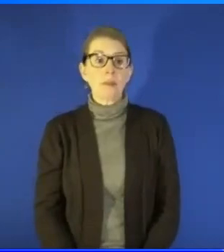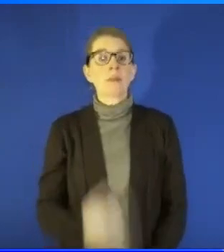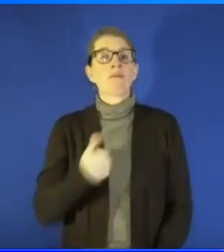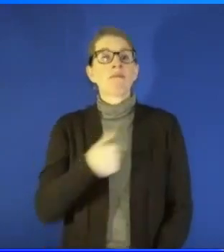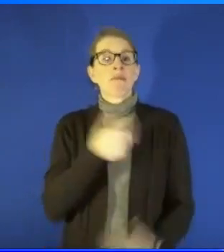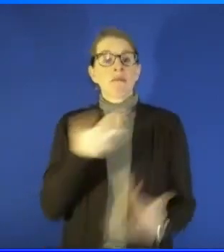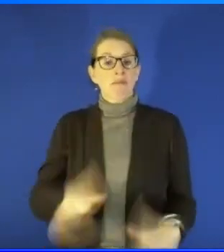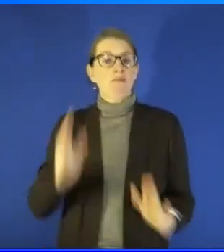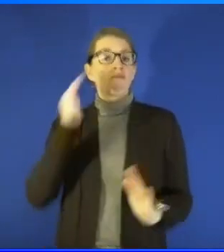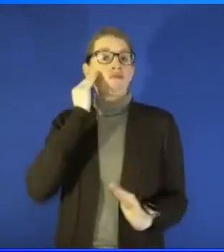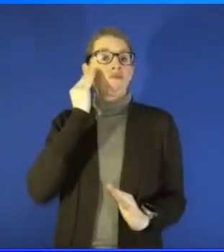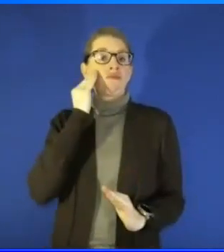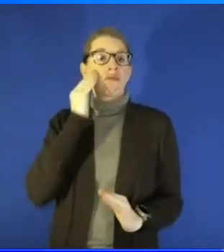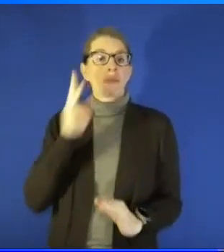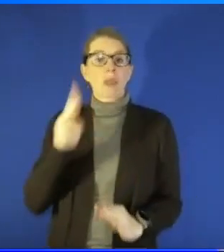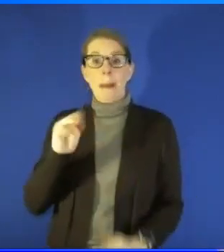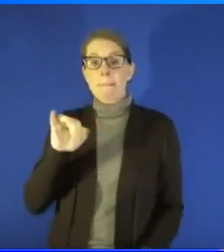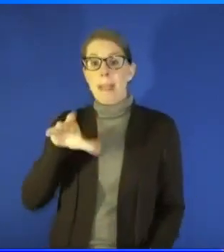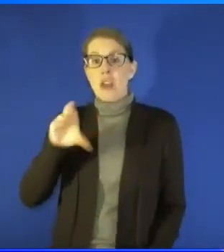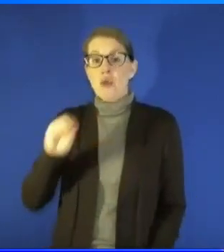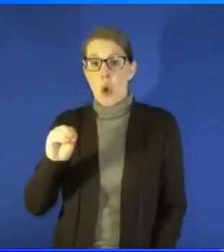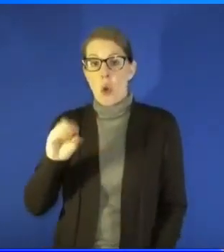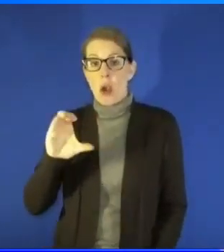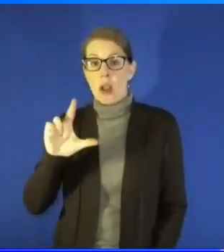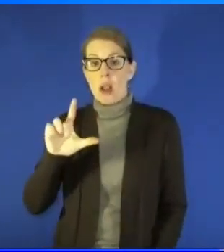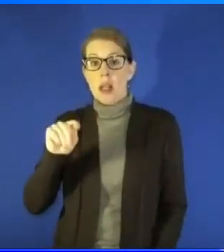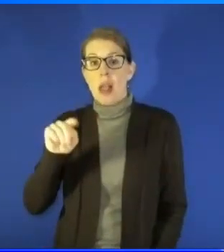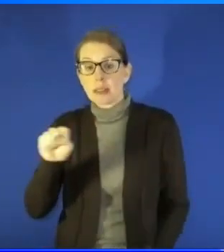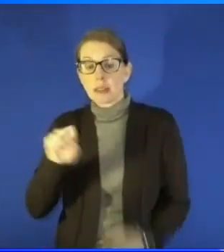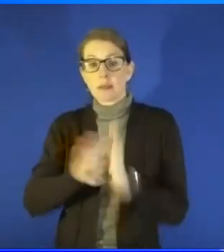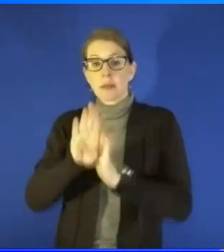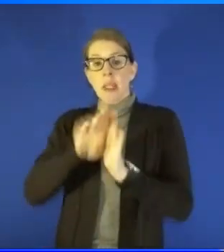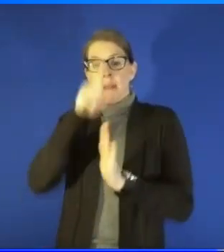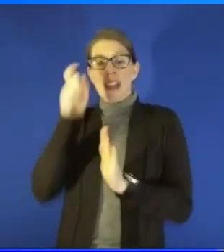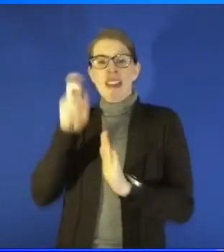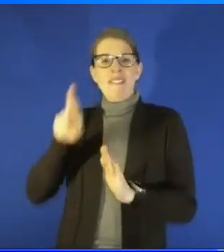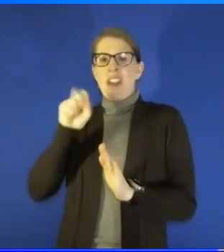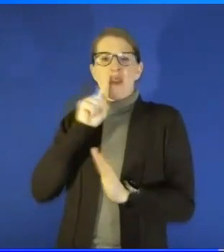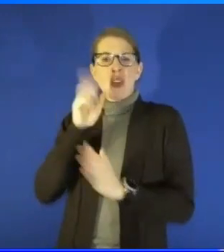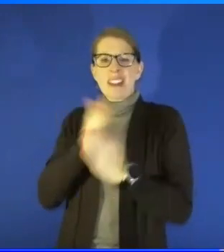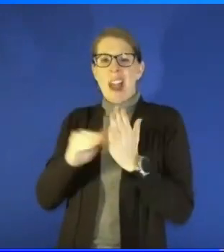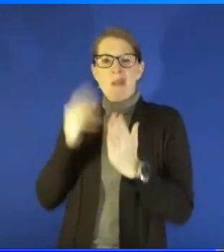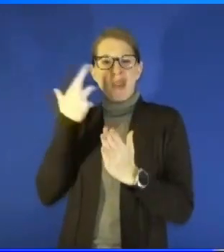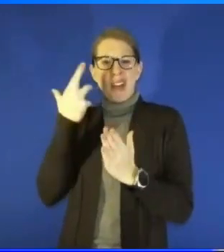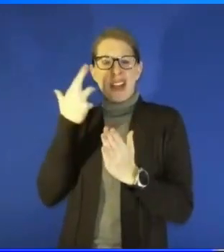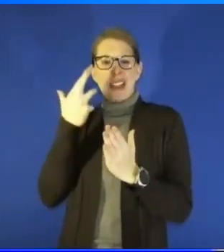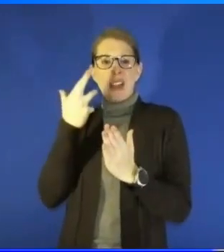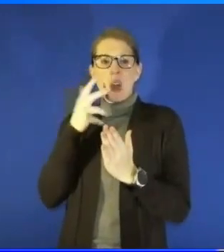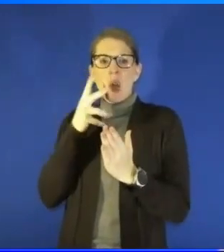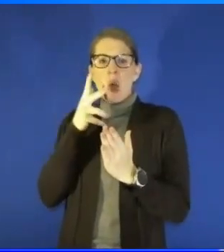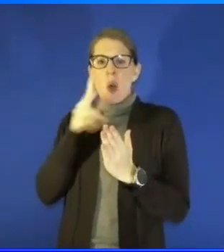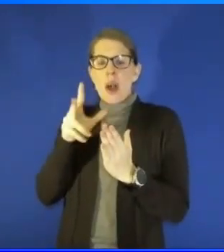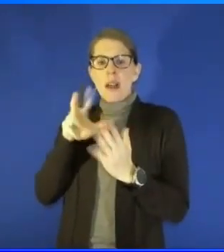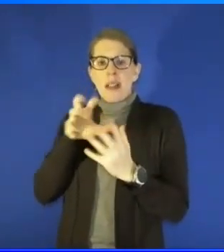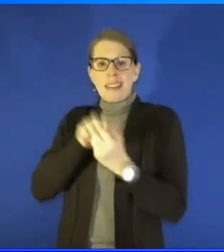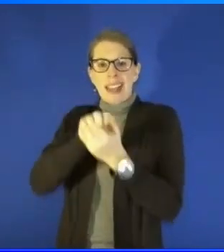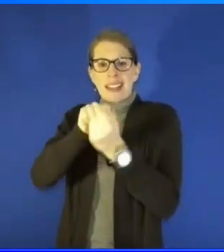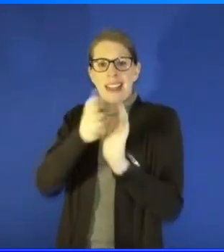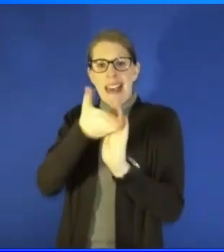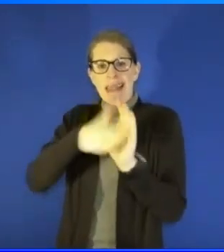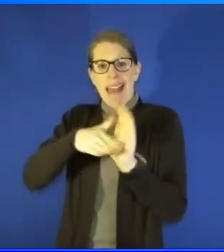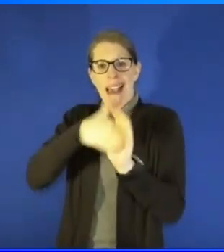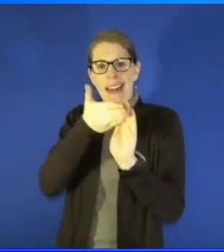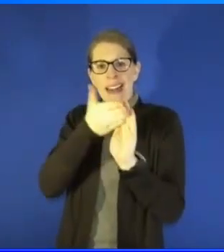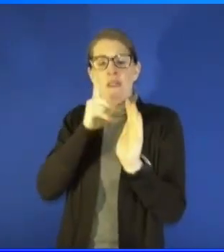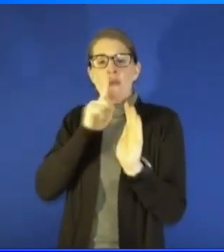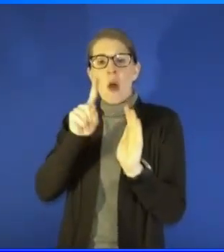little microclots that form because this virus, for some reason, attacks the lining of the blood vessel, and it can form these microclots.